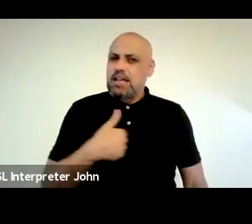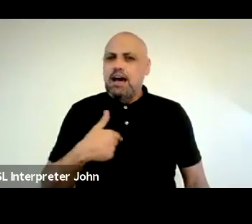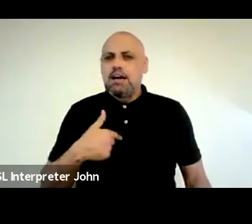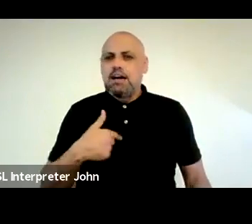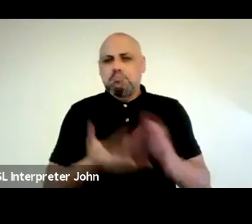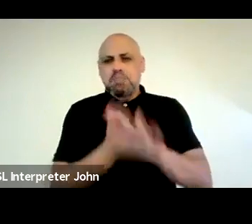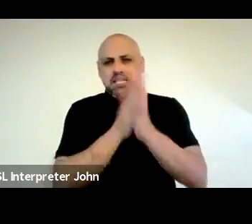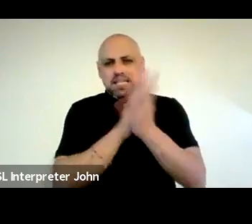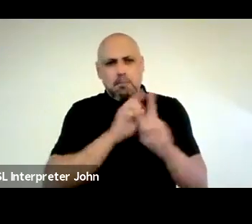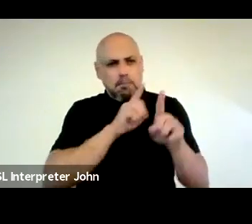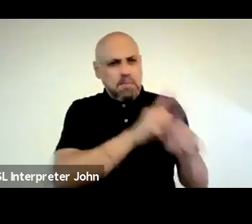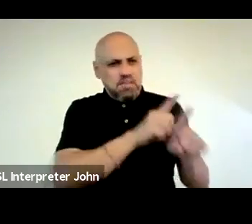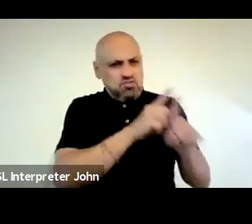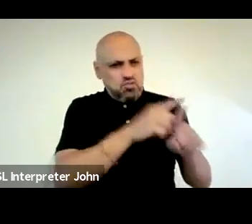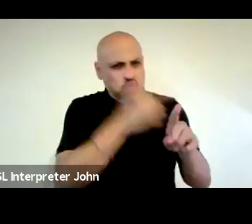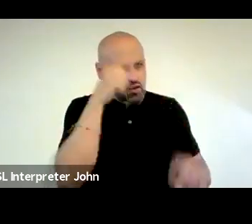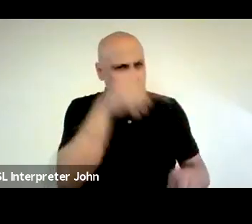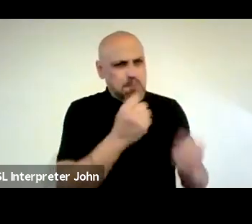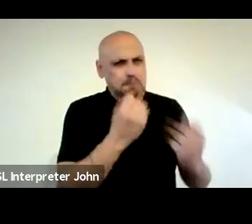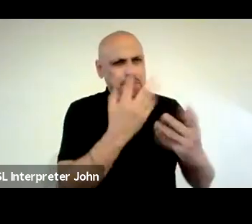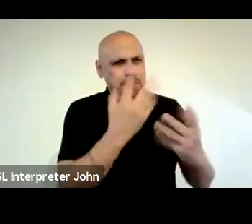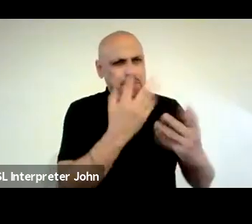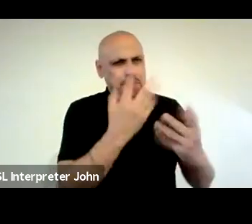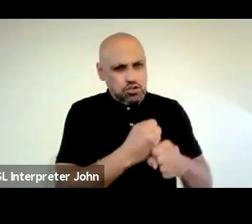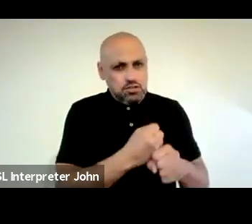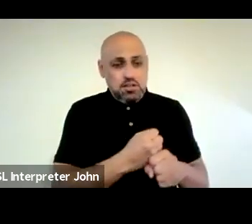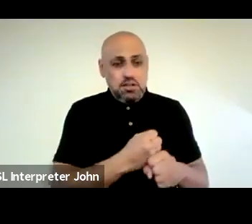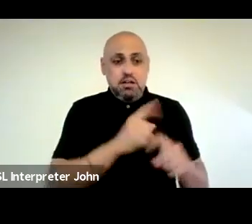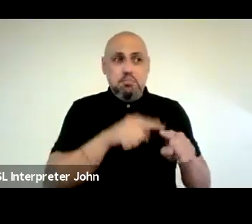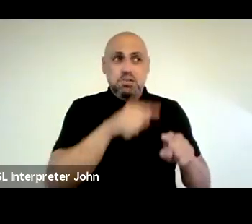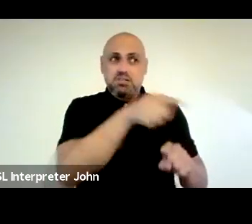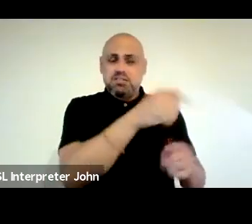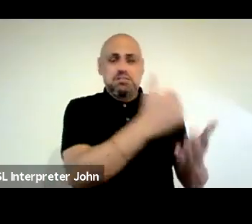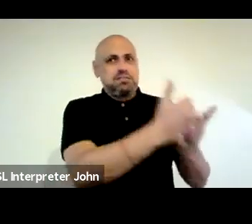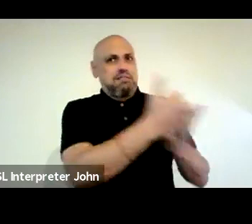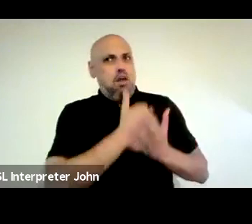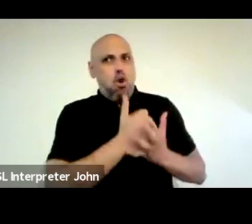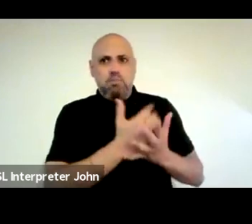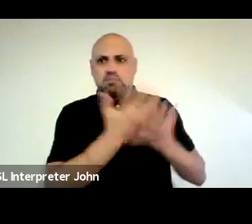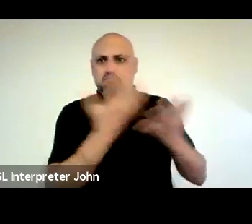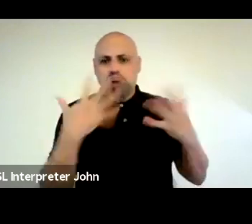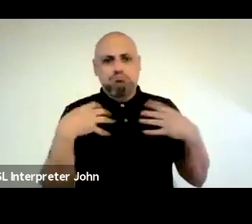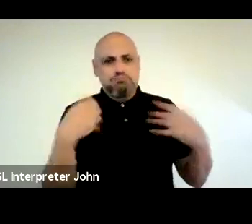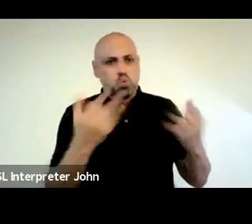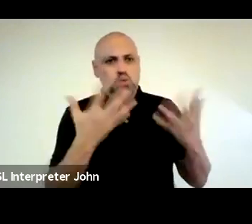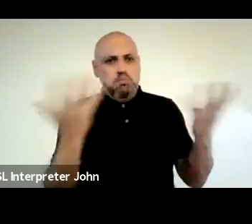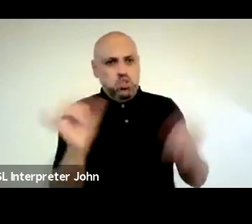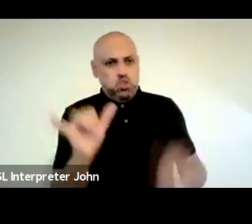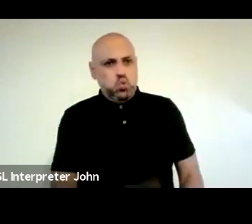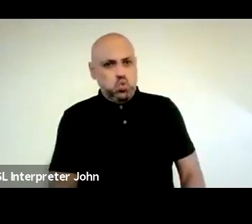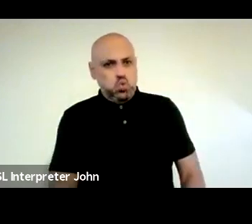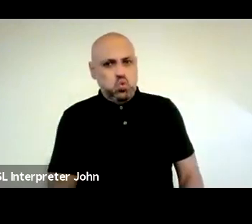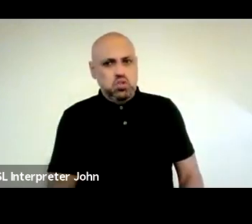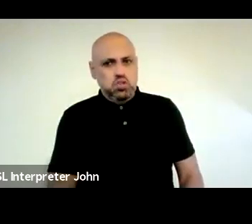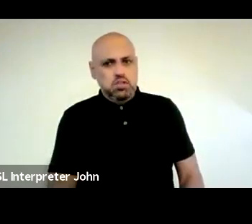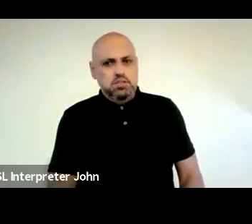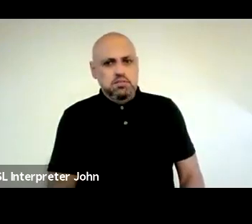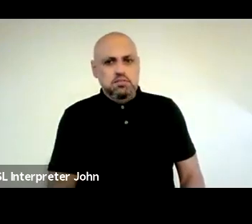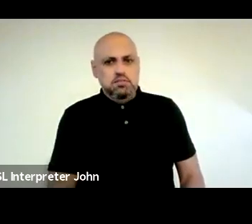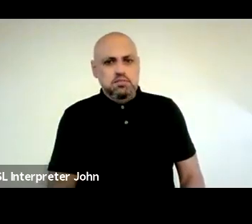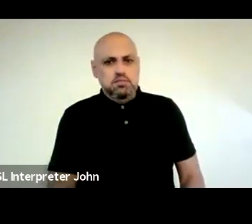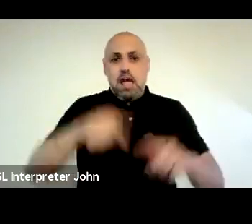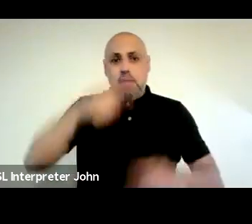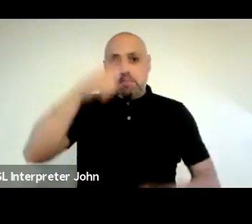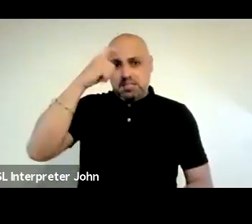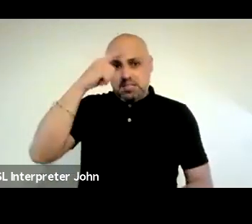to him for years, but he has done just as much for my healing as I have for his. Summer of